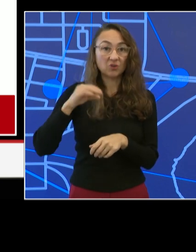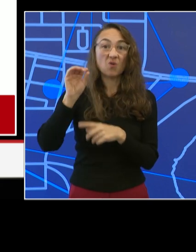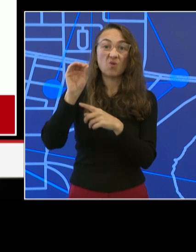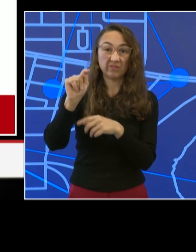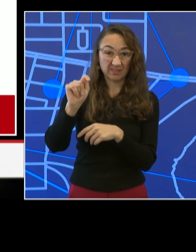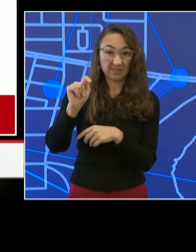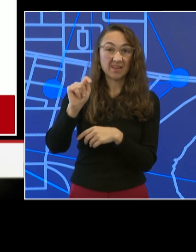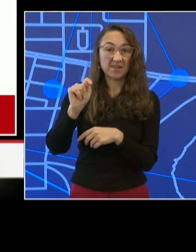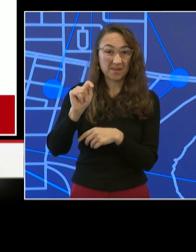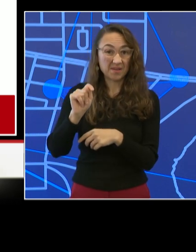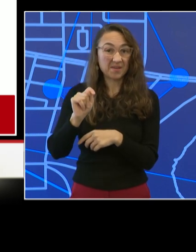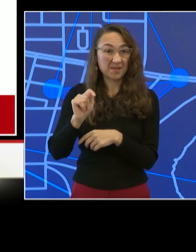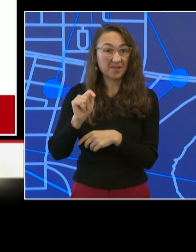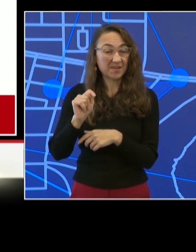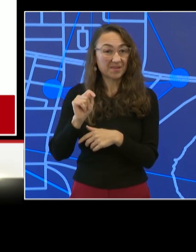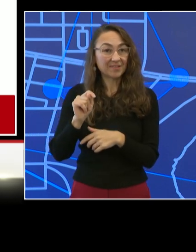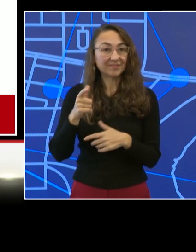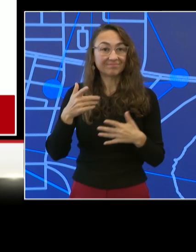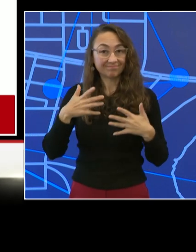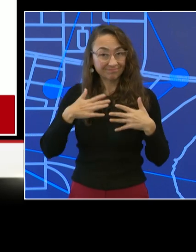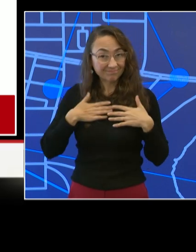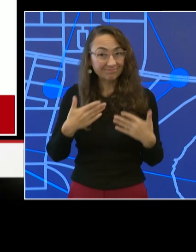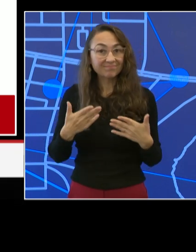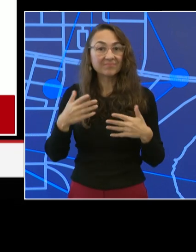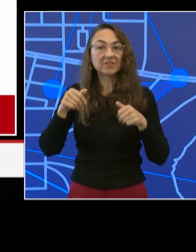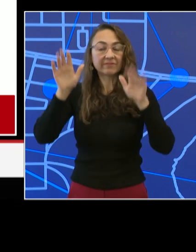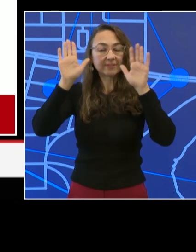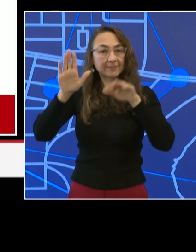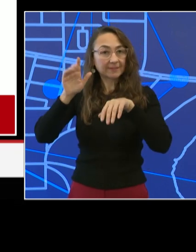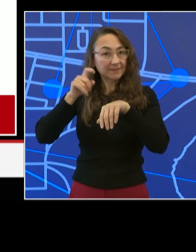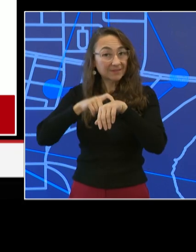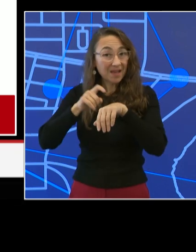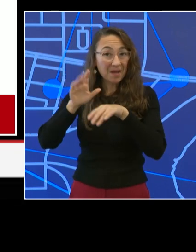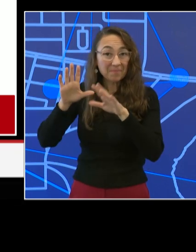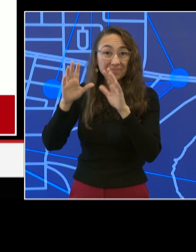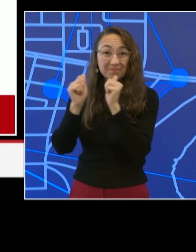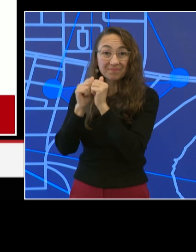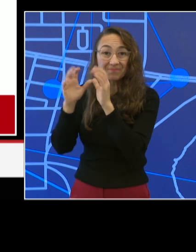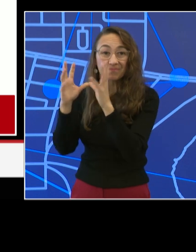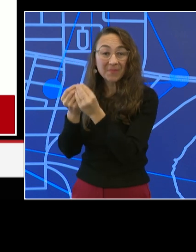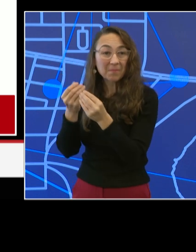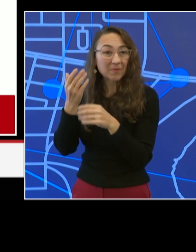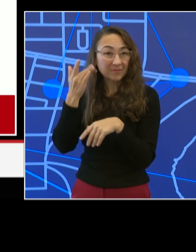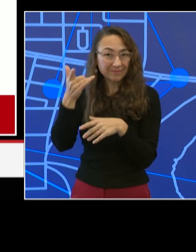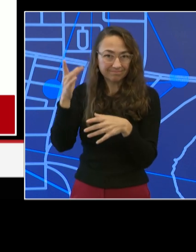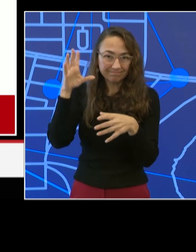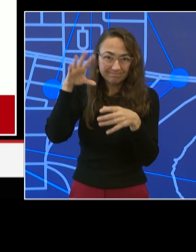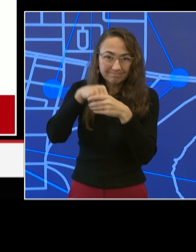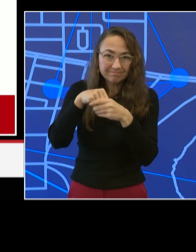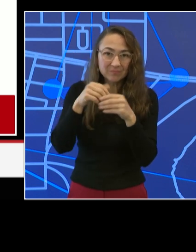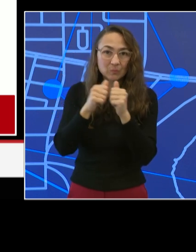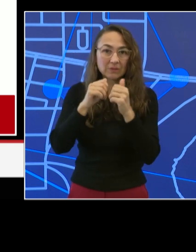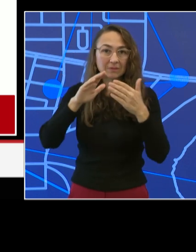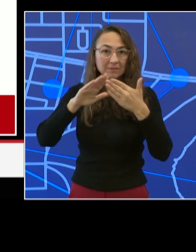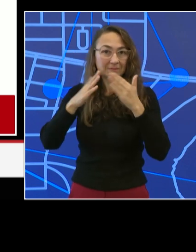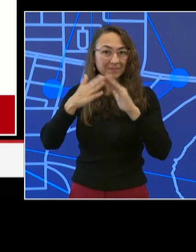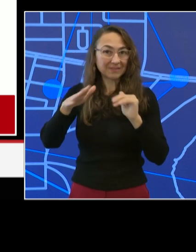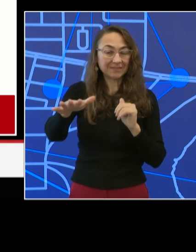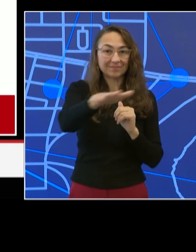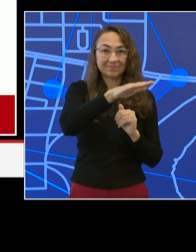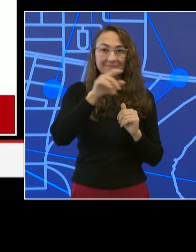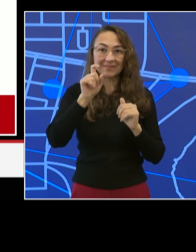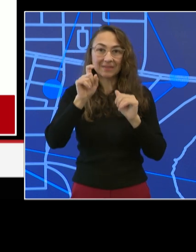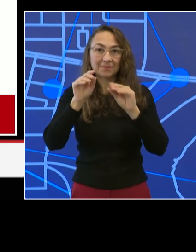are willing to sacrifice time with their families because they bought into the mission that the work that we do from the quality of life